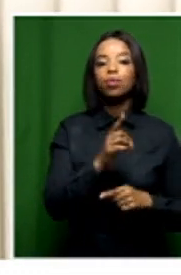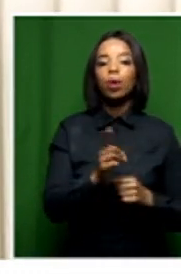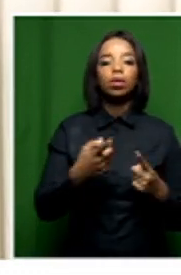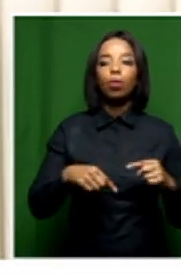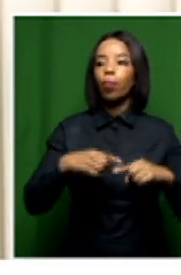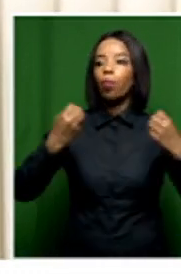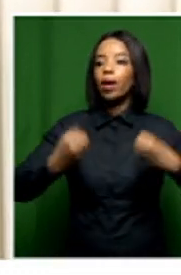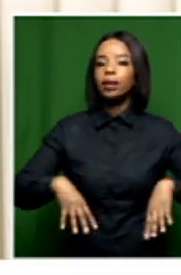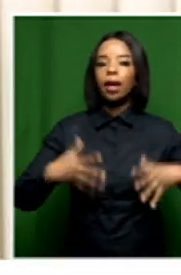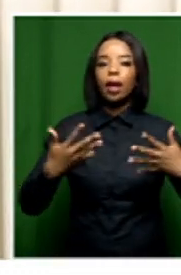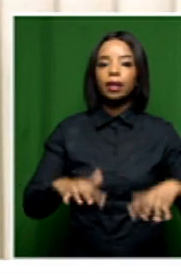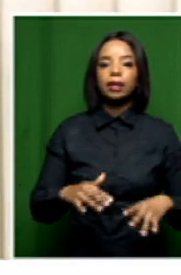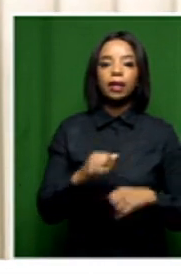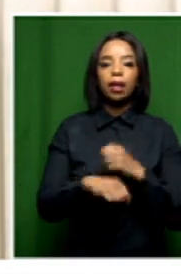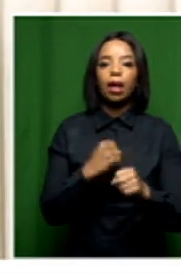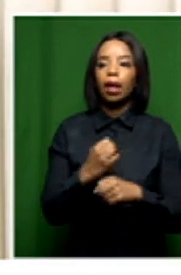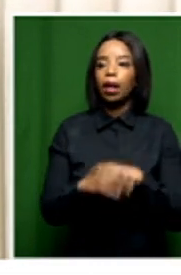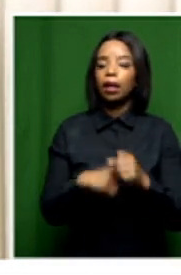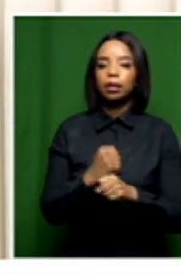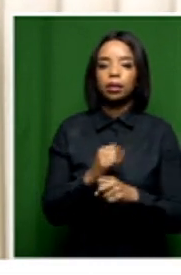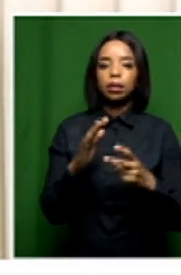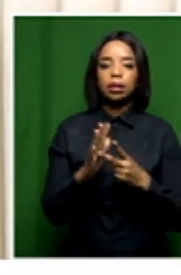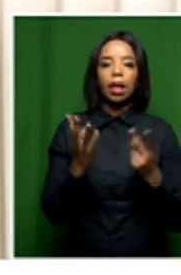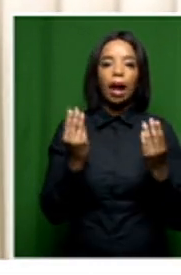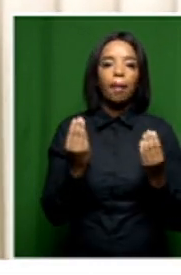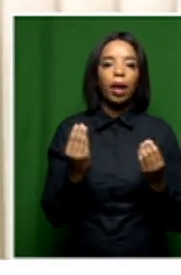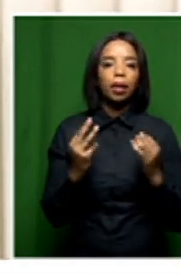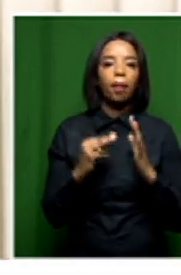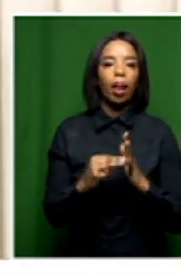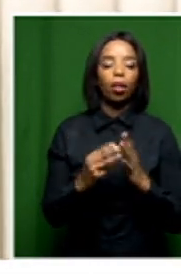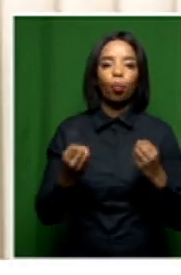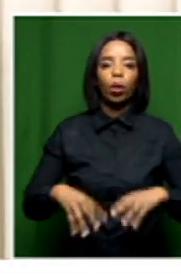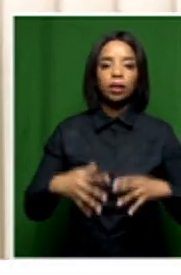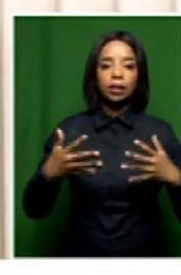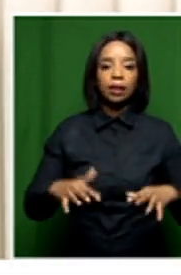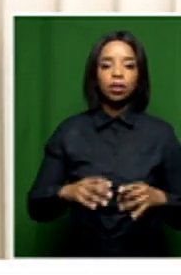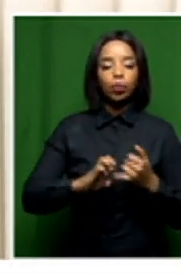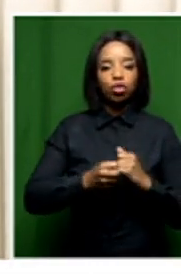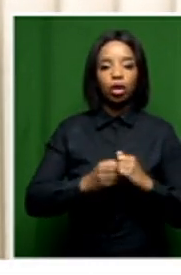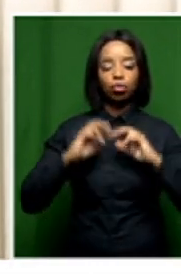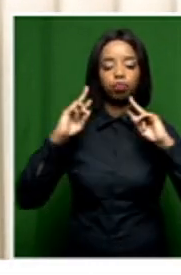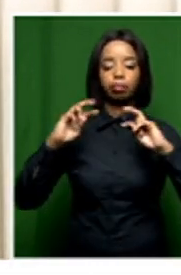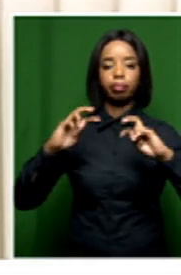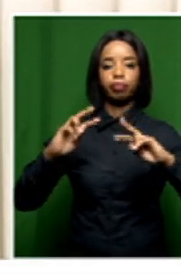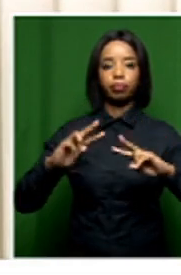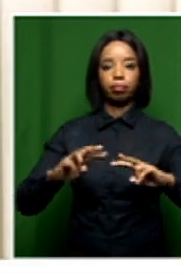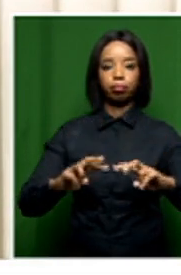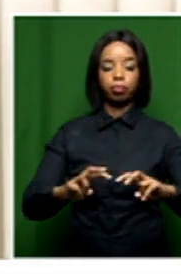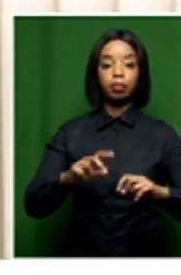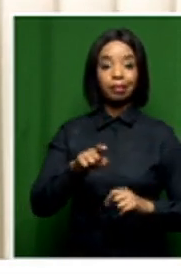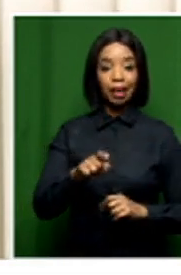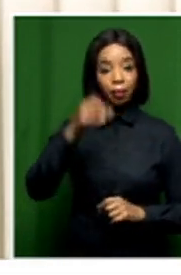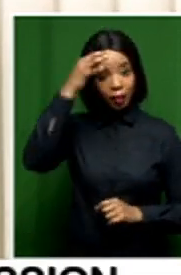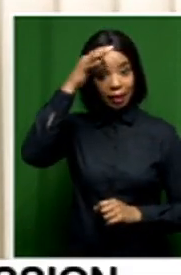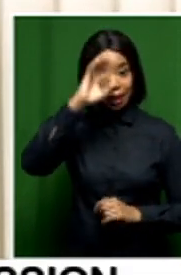and a few millions of rands in trying to find a needle in a haystack. I've always stated this. The State Capture Commission was a